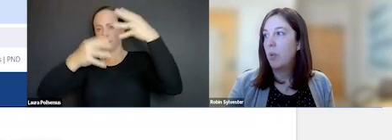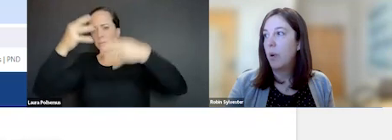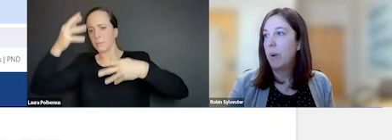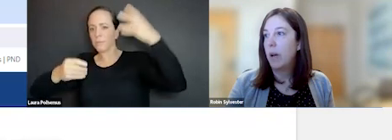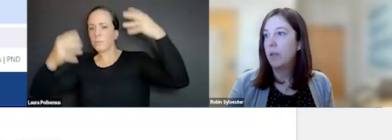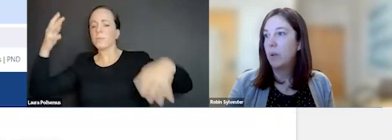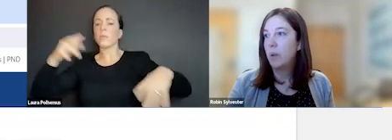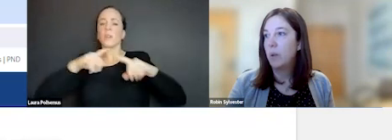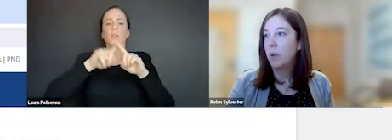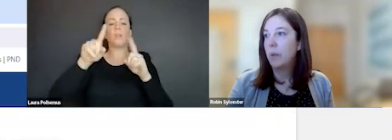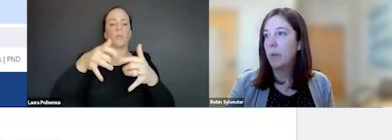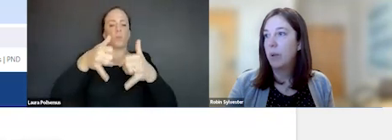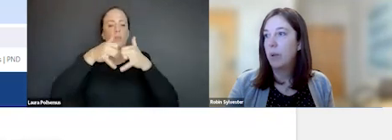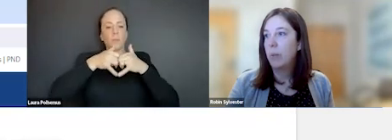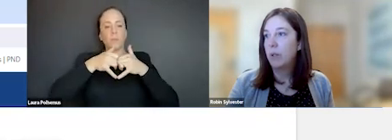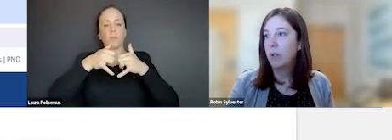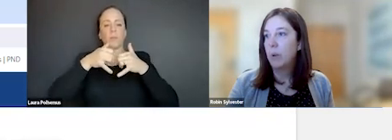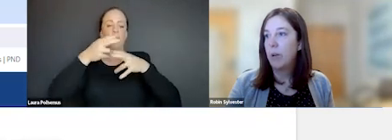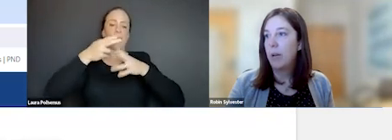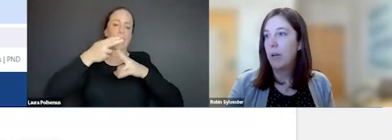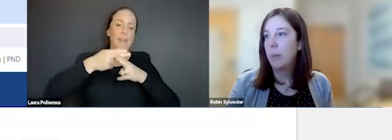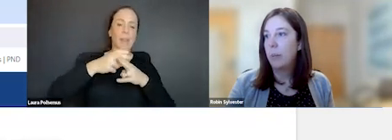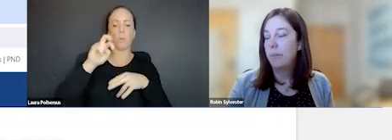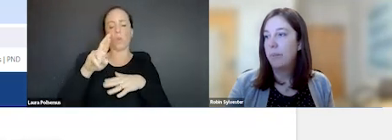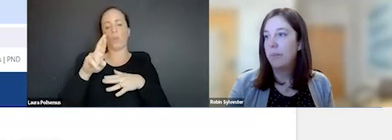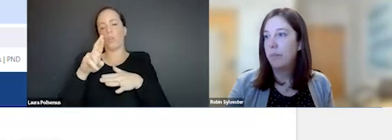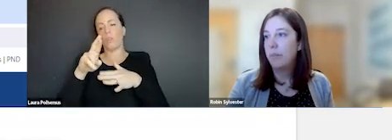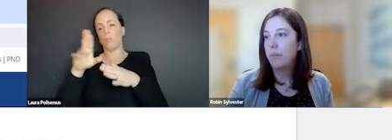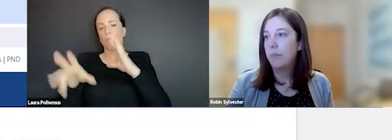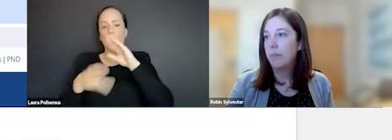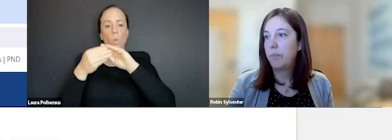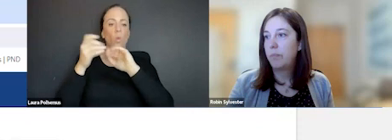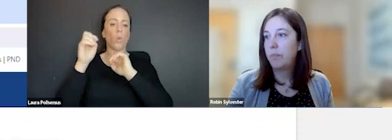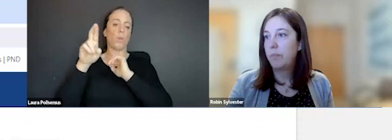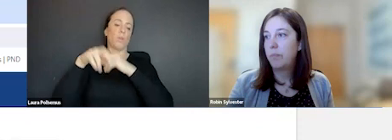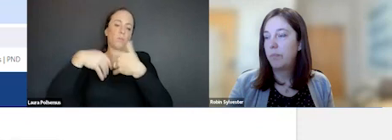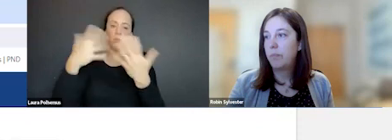name or by total. I'm gonna sort by name.